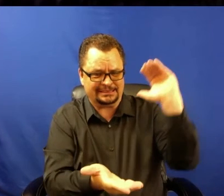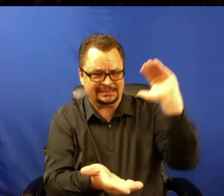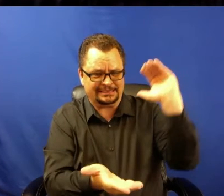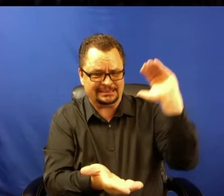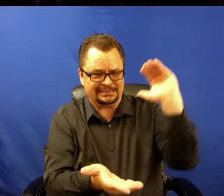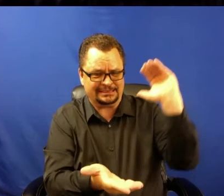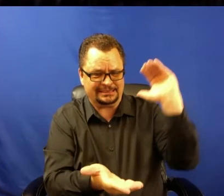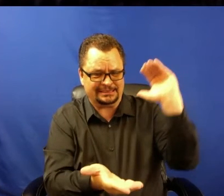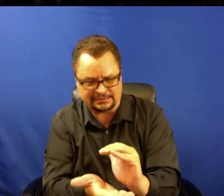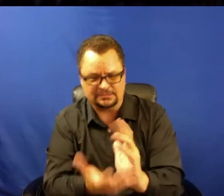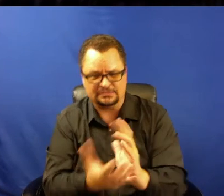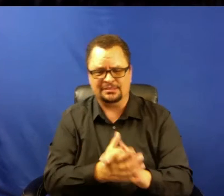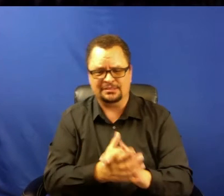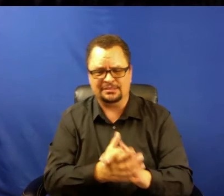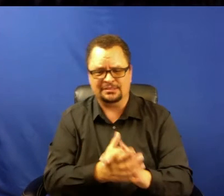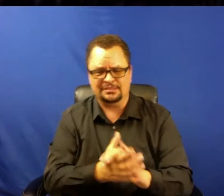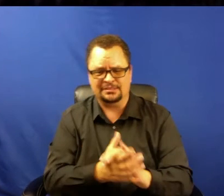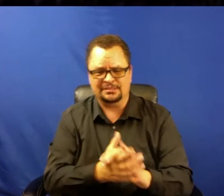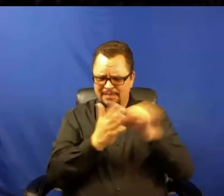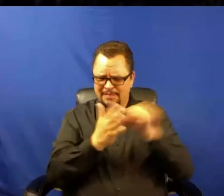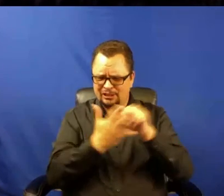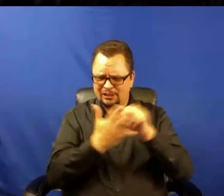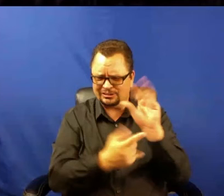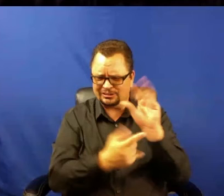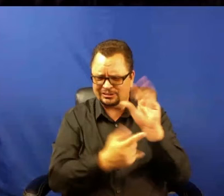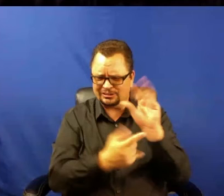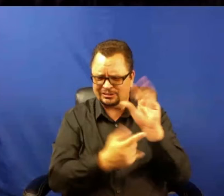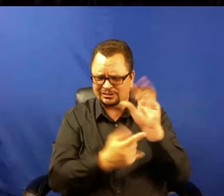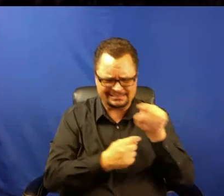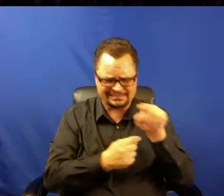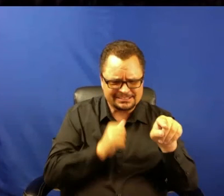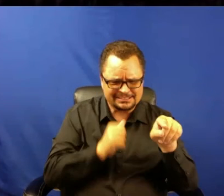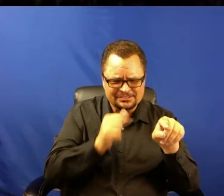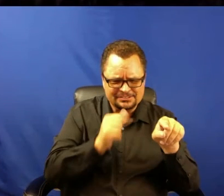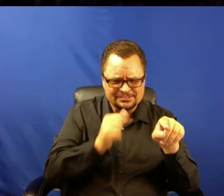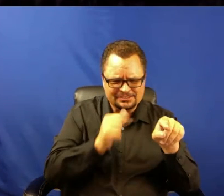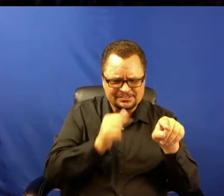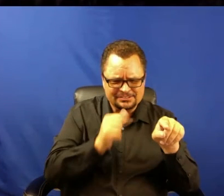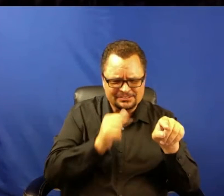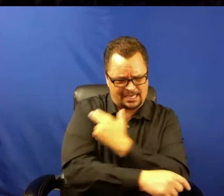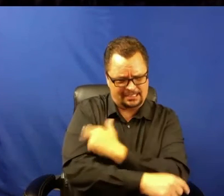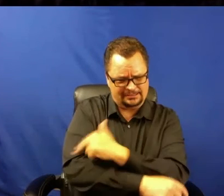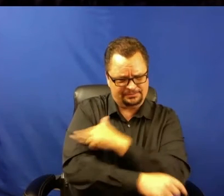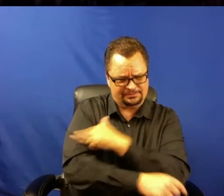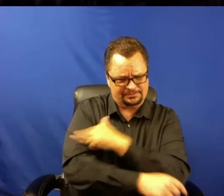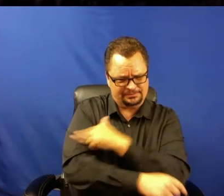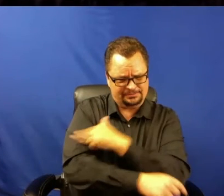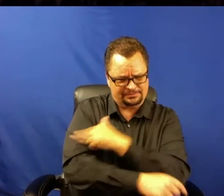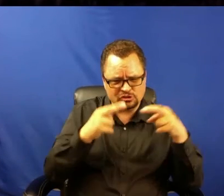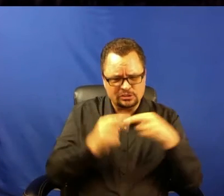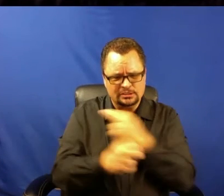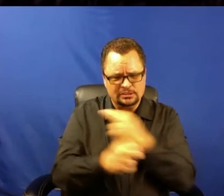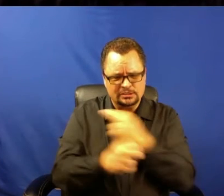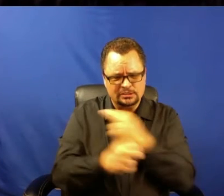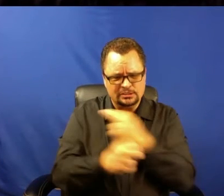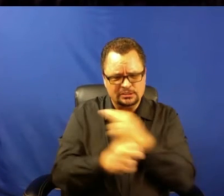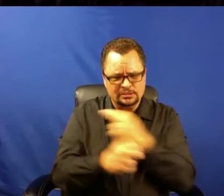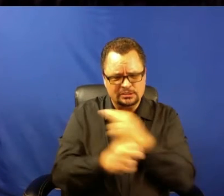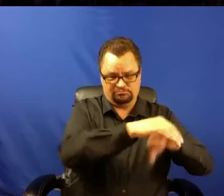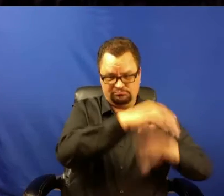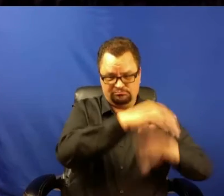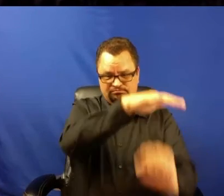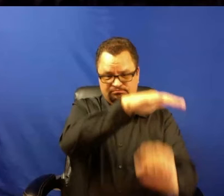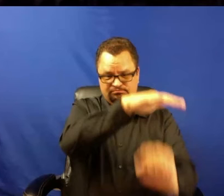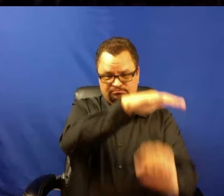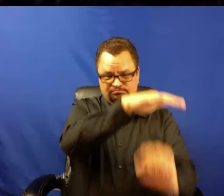the hospital, the regional hospital capacity, and what Dr. Johnson has said. I mean, that's a regional hospital capacity of census related